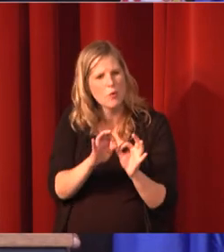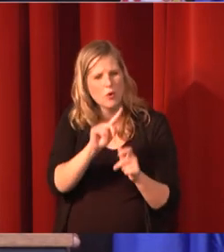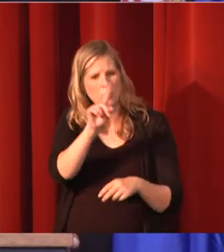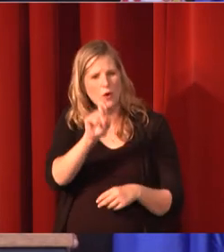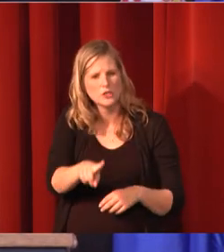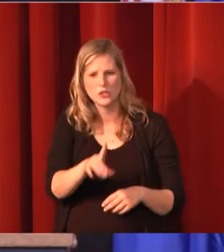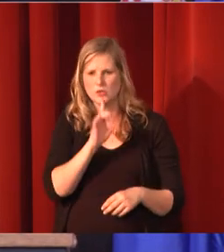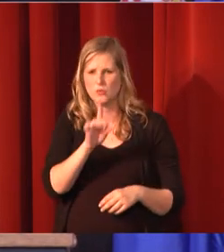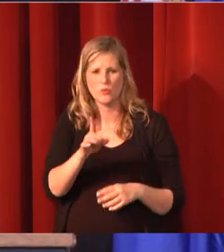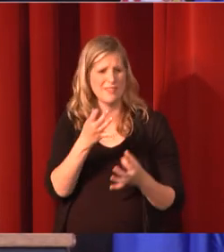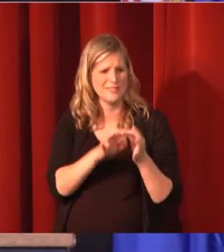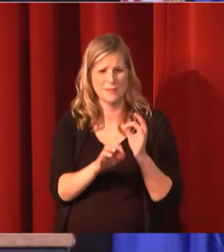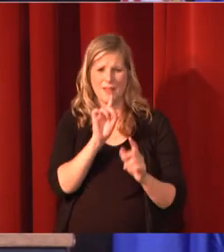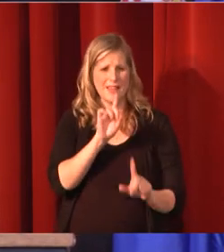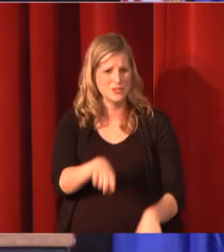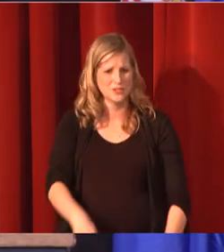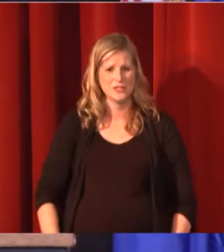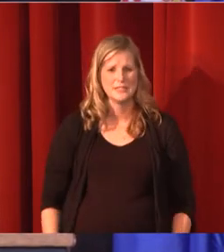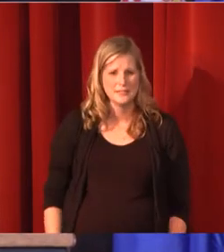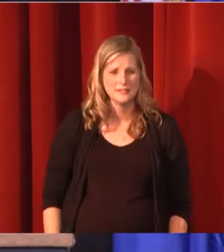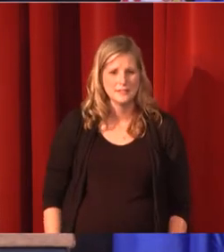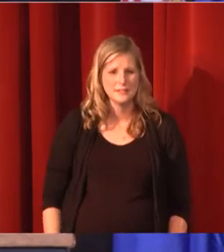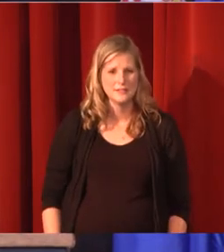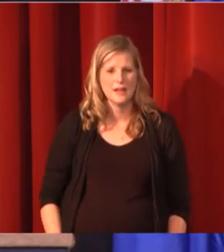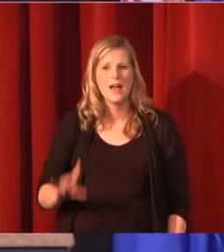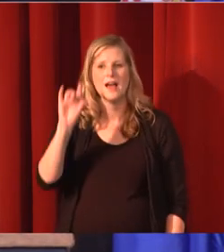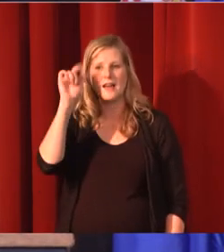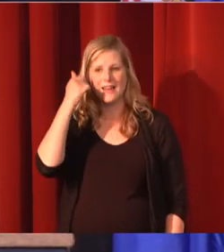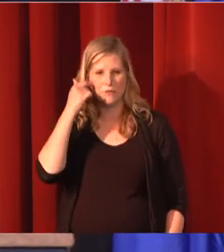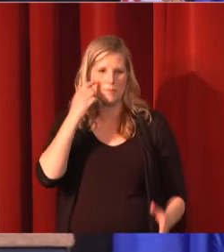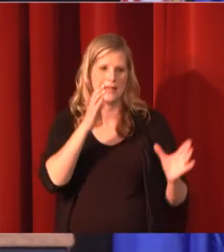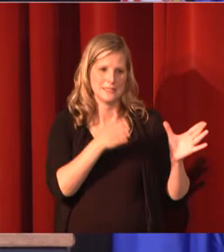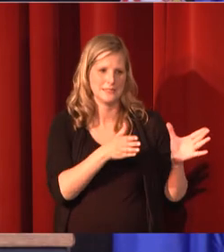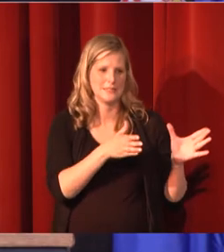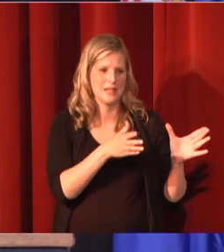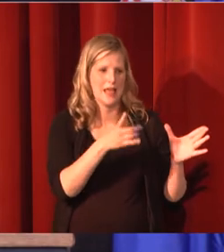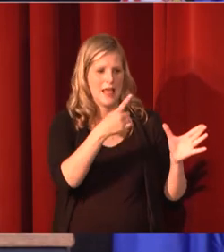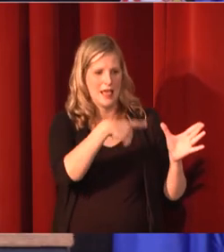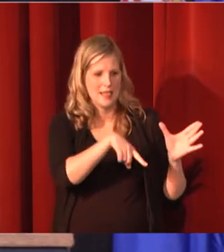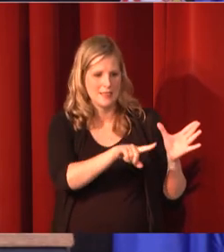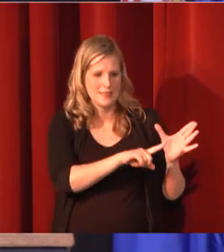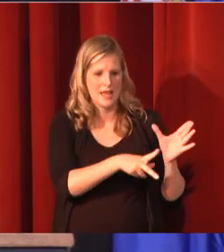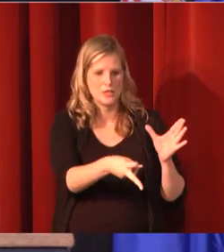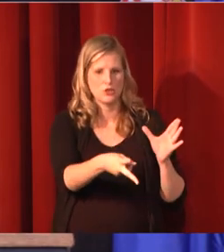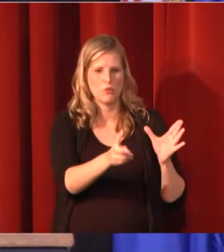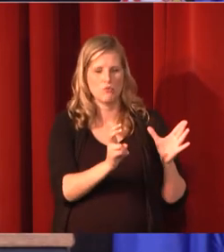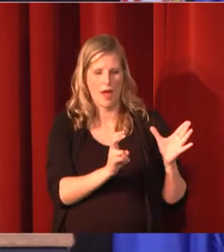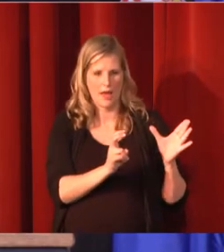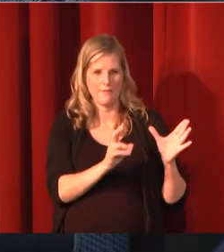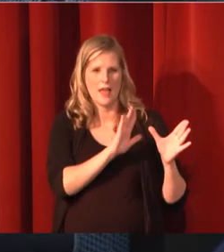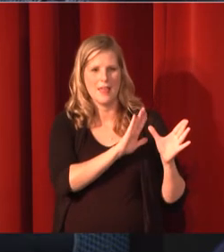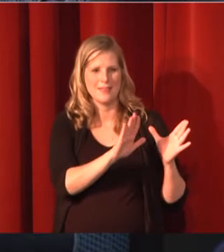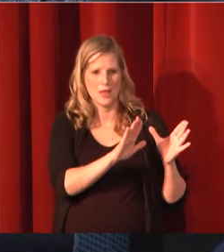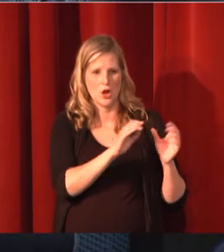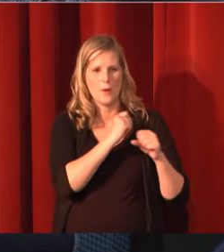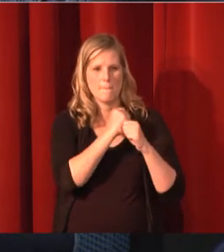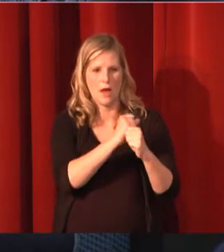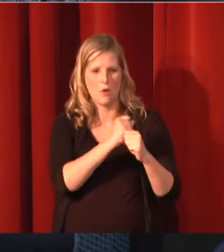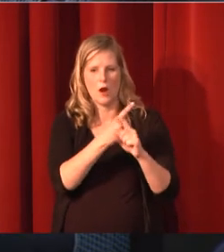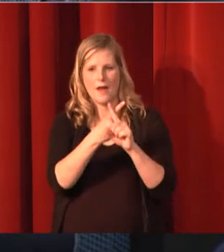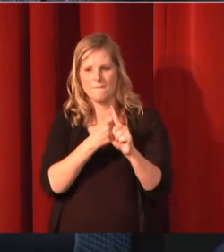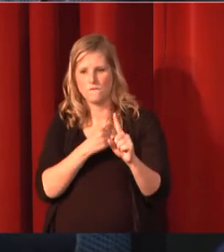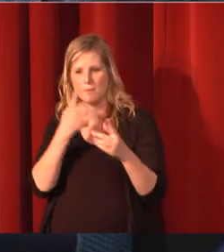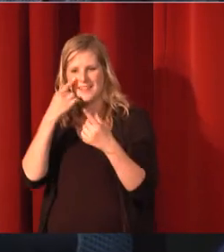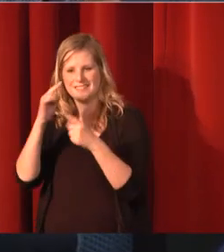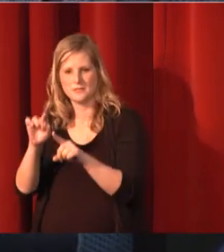very simple answer governments derive their just power from the